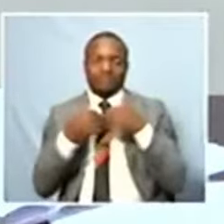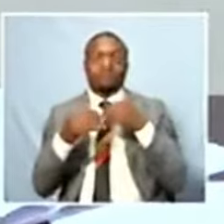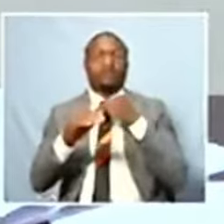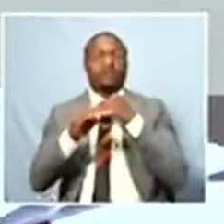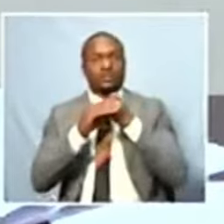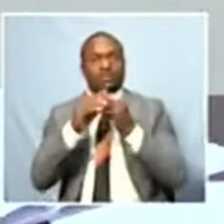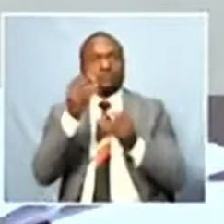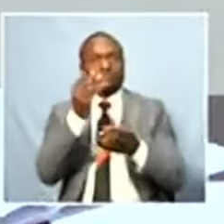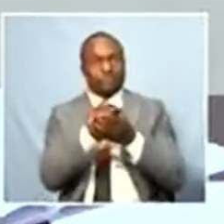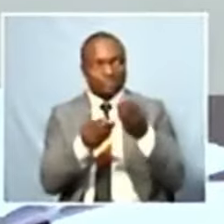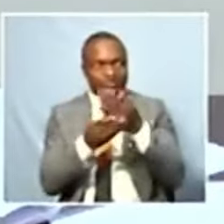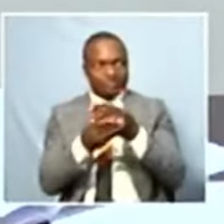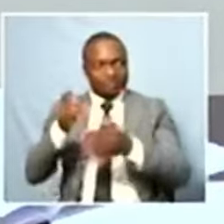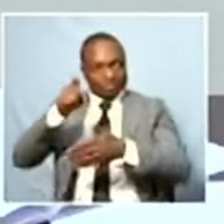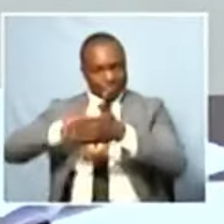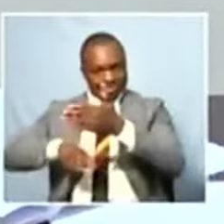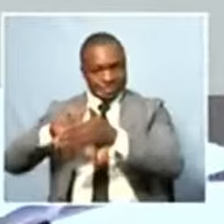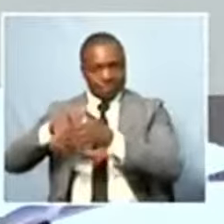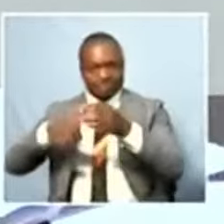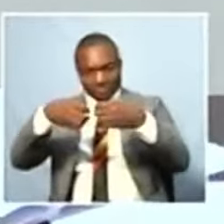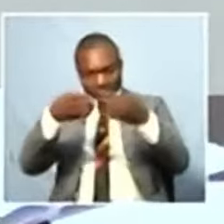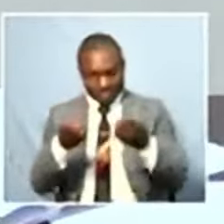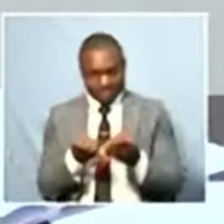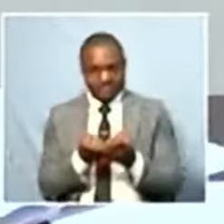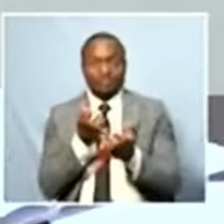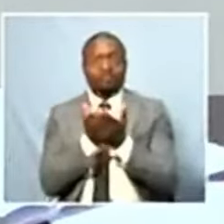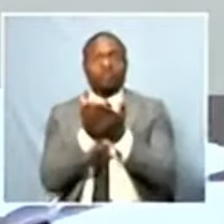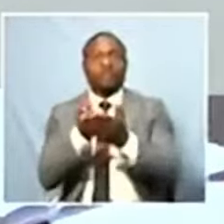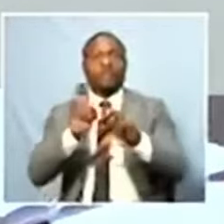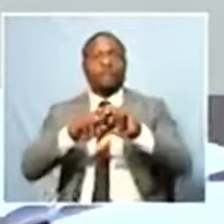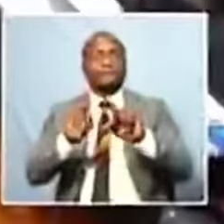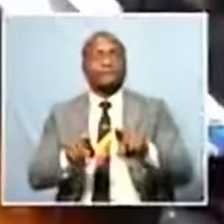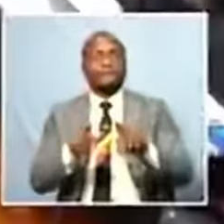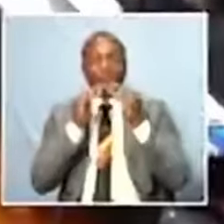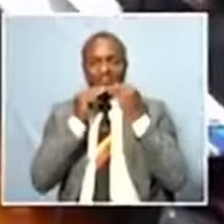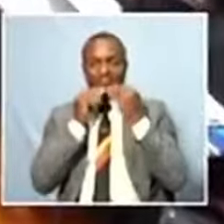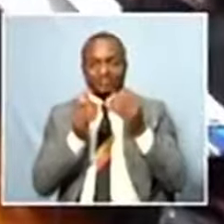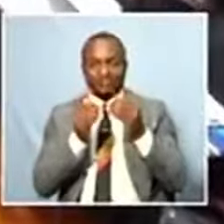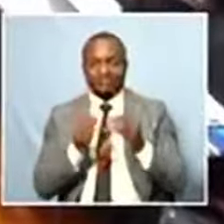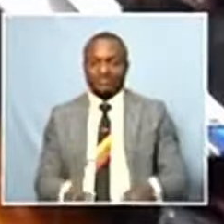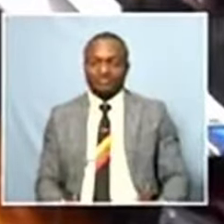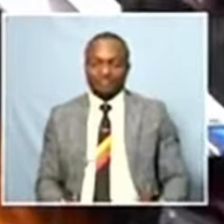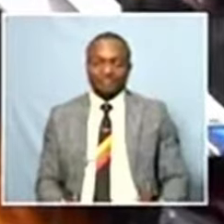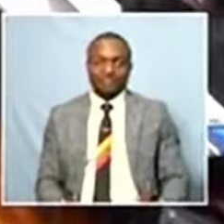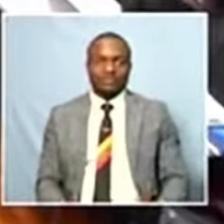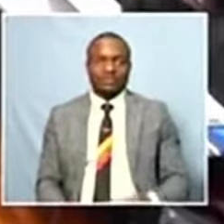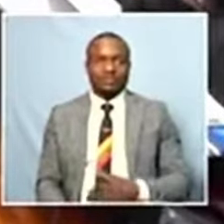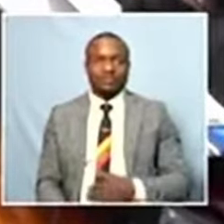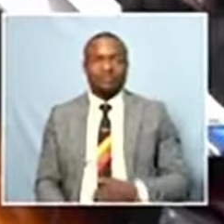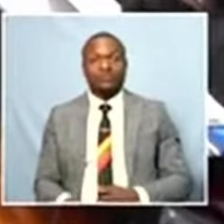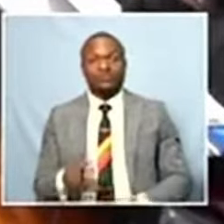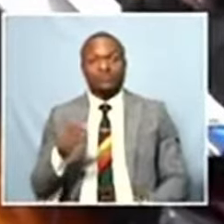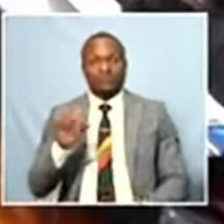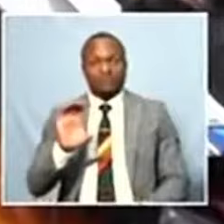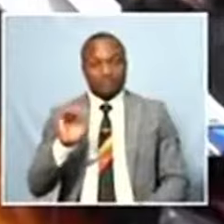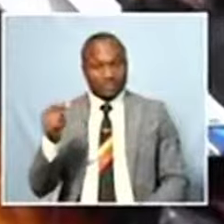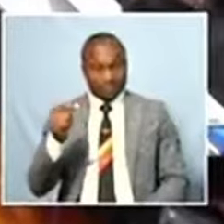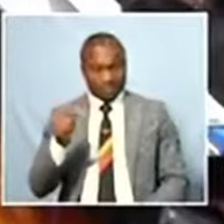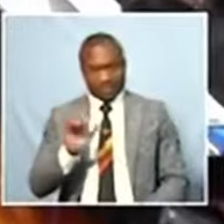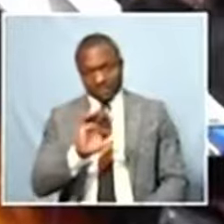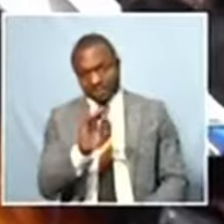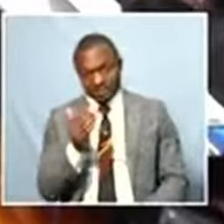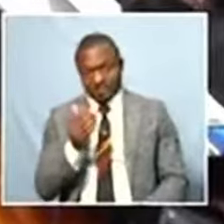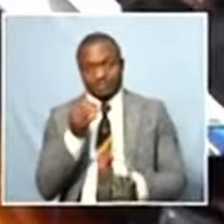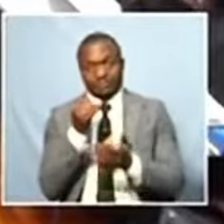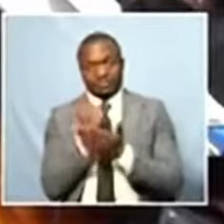equitable contribution to the tax environment. I submit for now, Chair. Thank you. Thank you. CG, let's go back to the issue